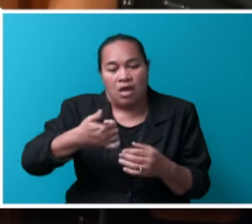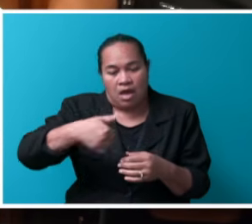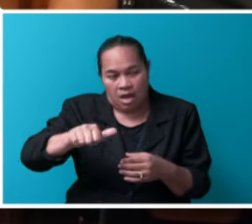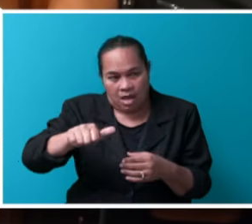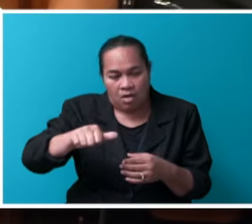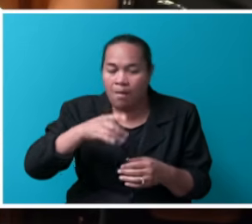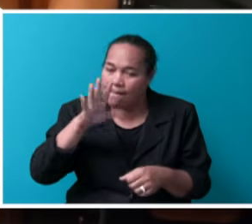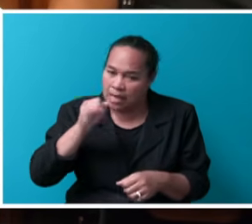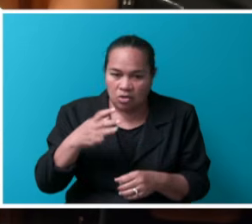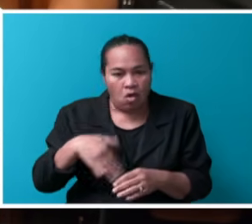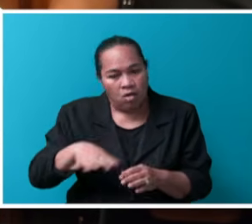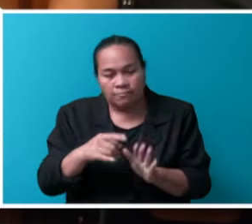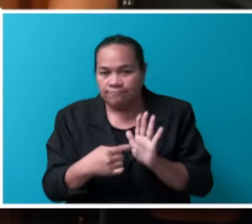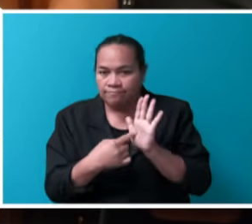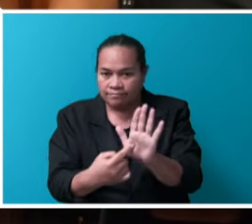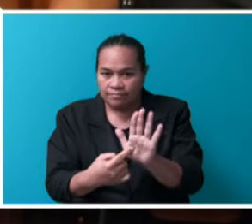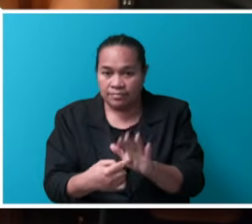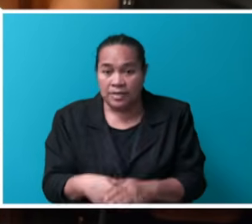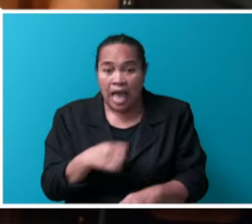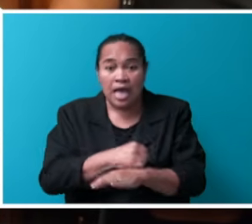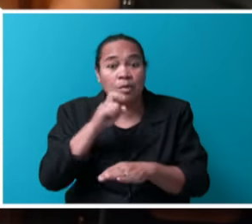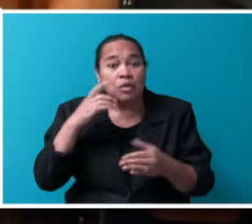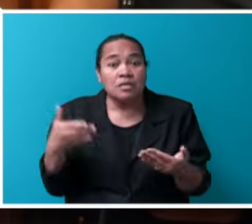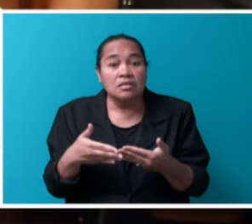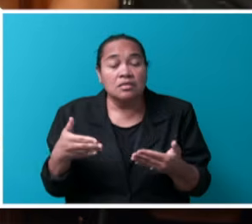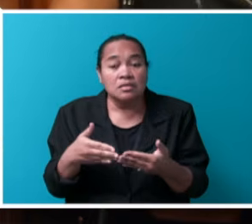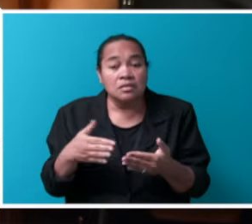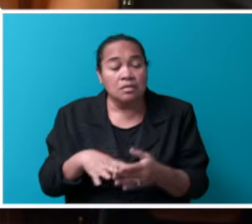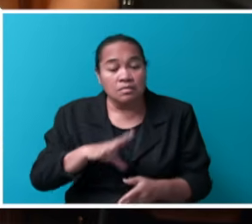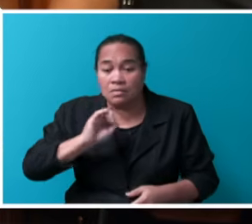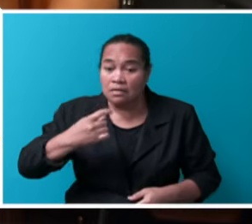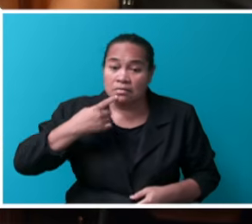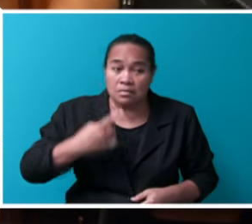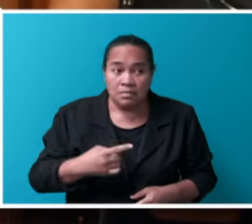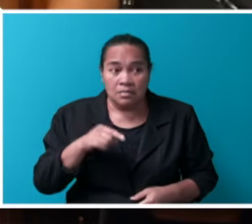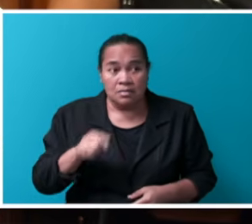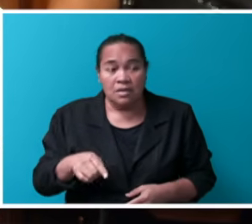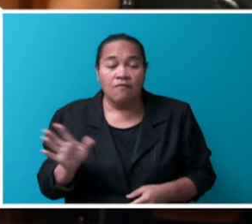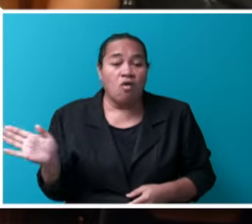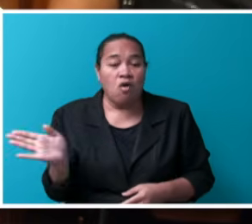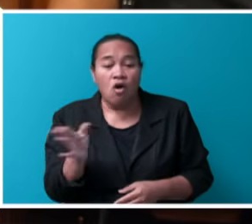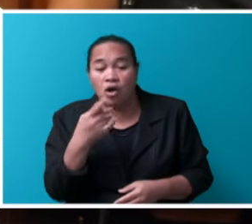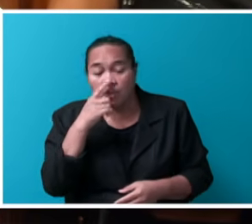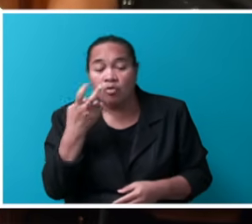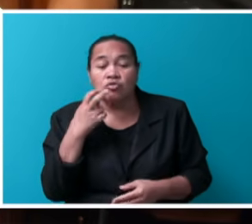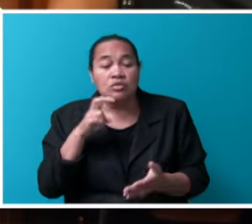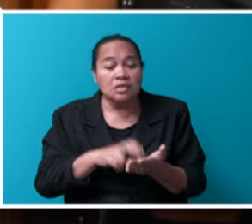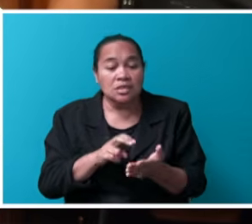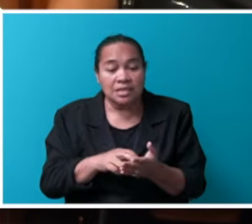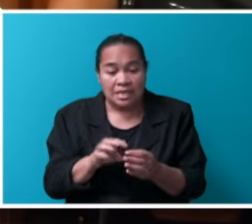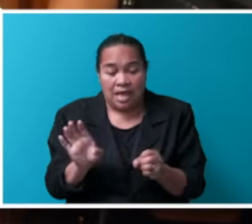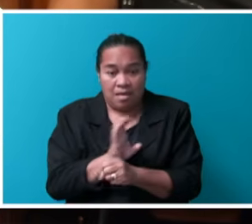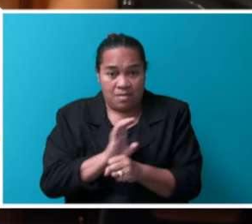compliance. Government will also introduce a mandatory asset declaration regime for all registered sole traders in